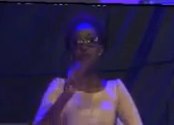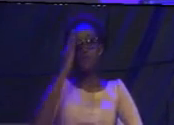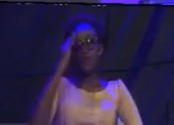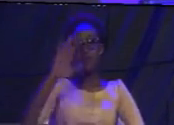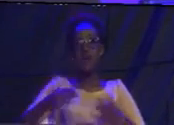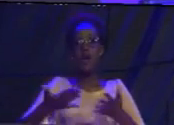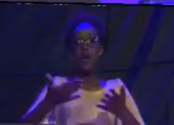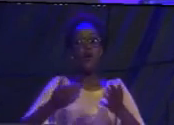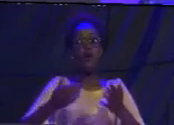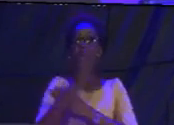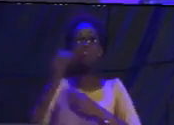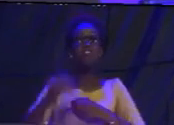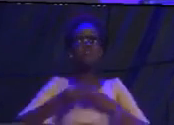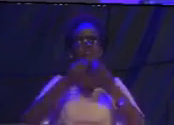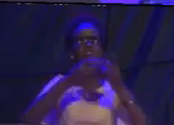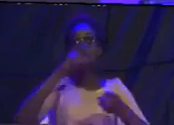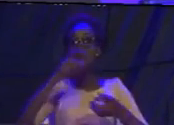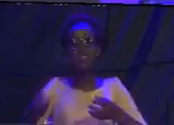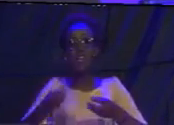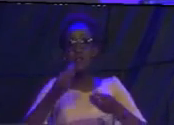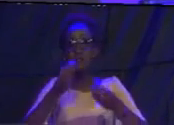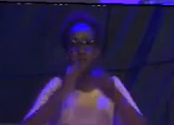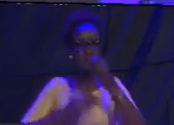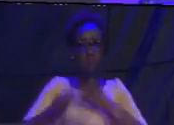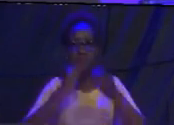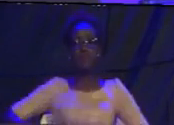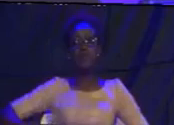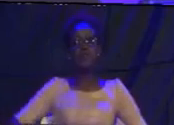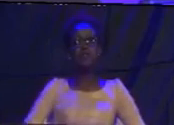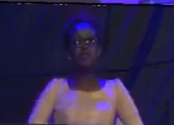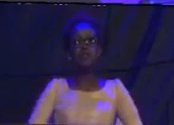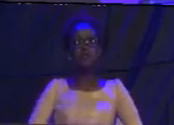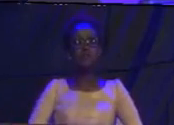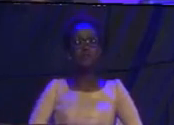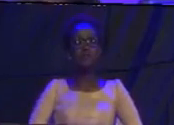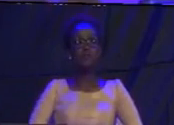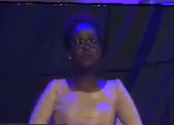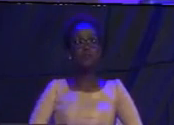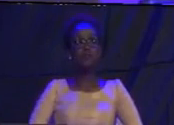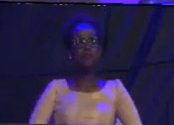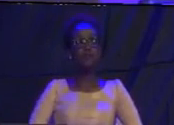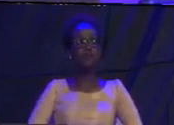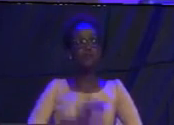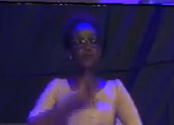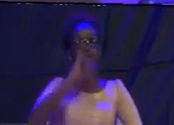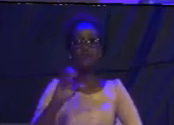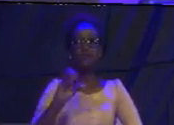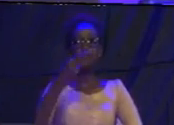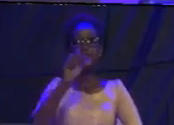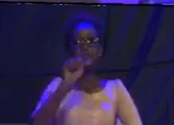inkware barazirya inyama barahaga. He knows how the quails come in their camps and they ate and they were satisfied.